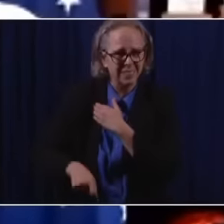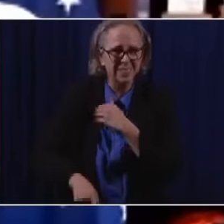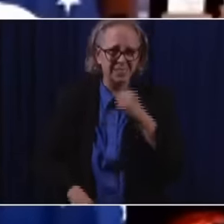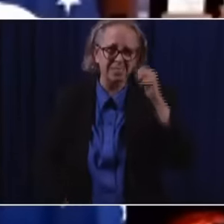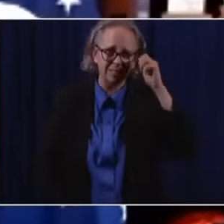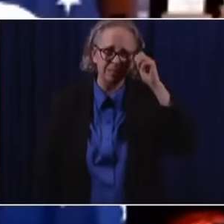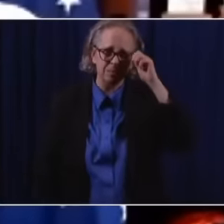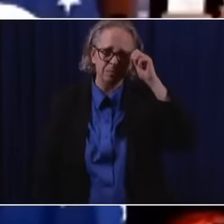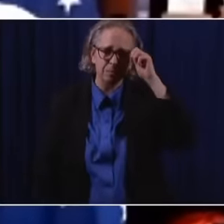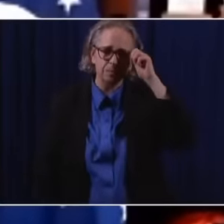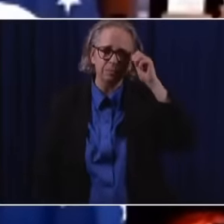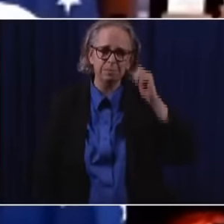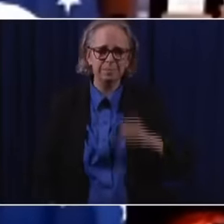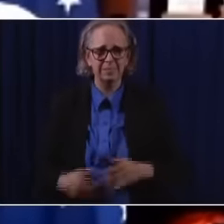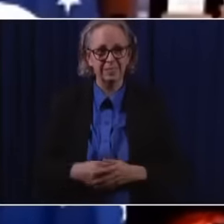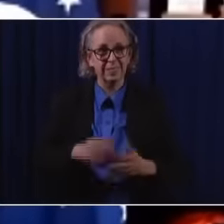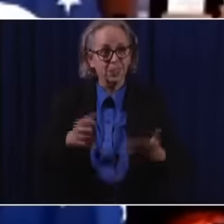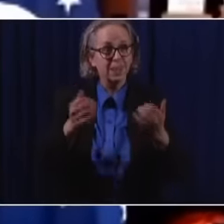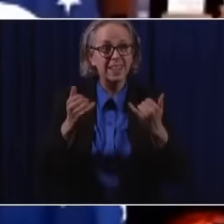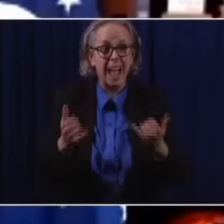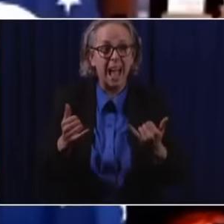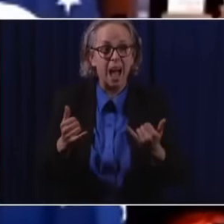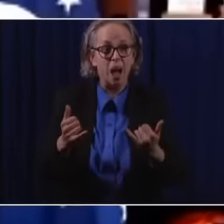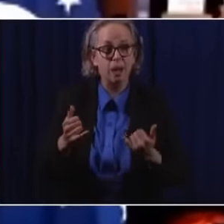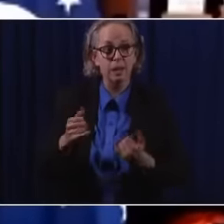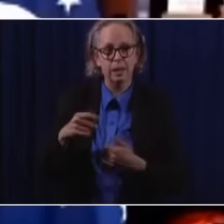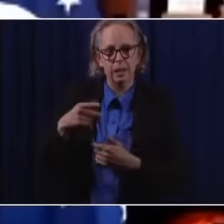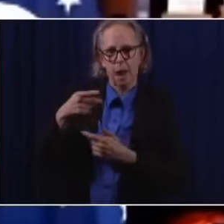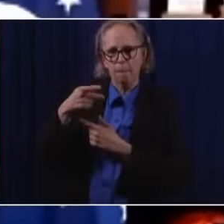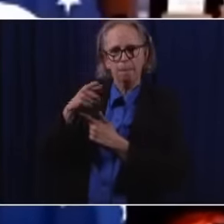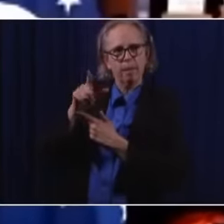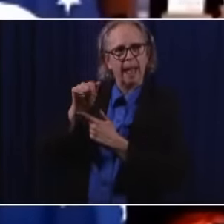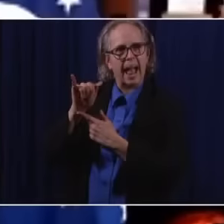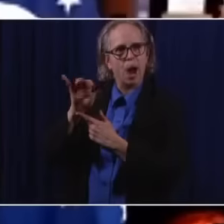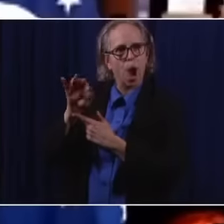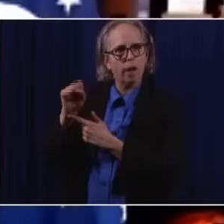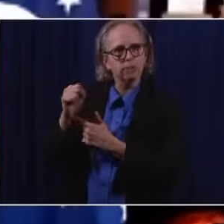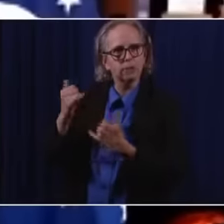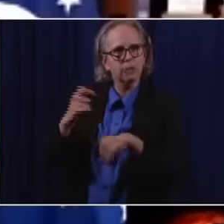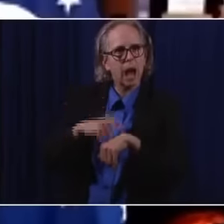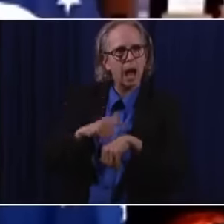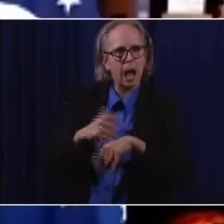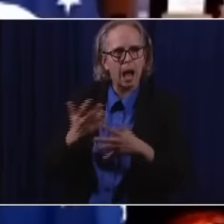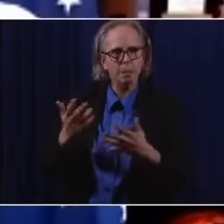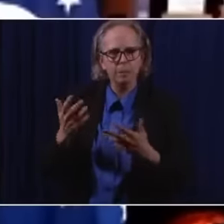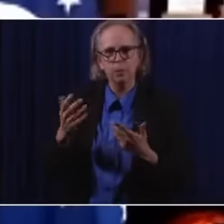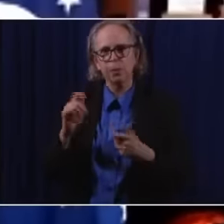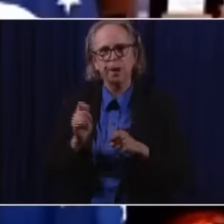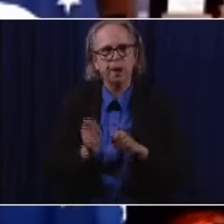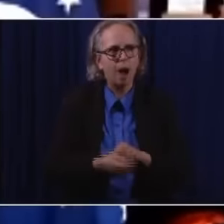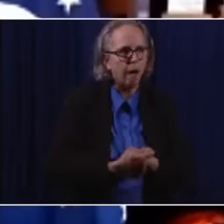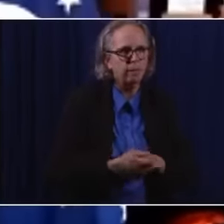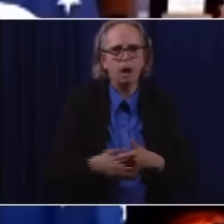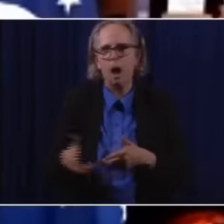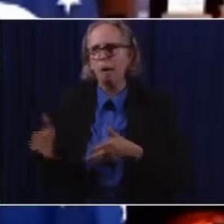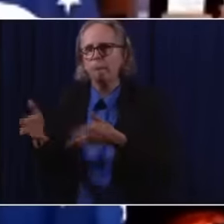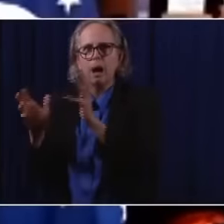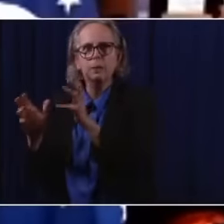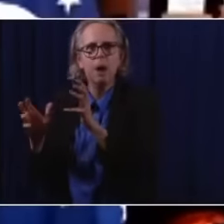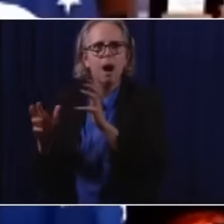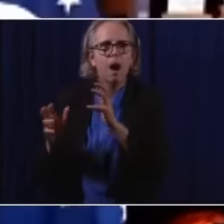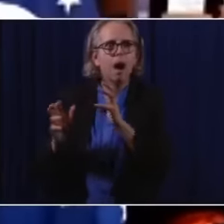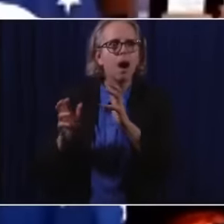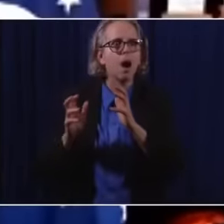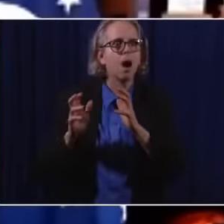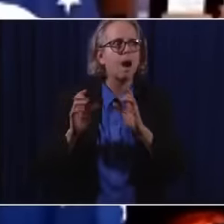now it's playoff season. It's whether it's golf or basketball or golf or